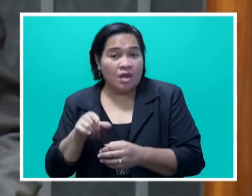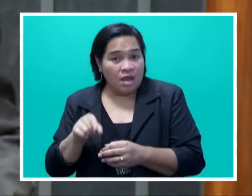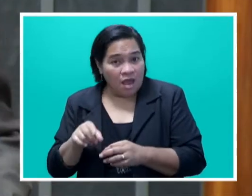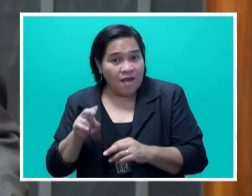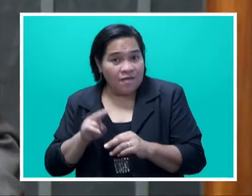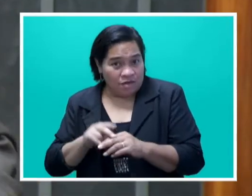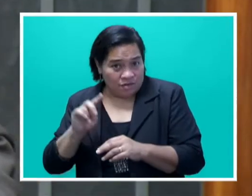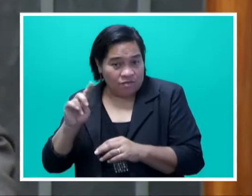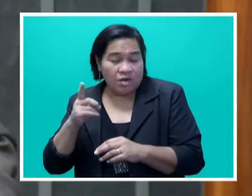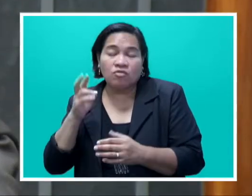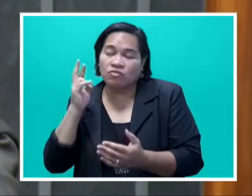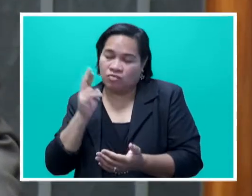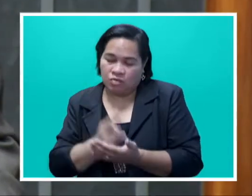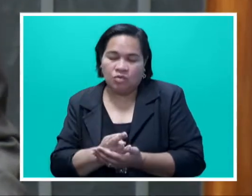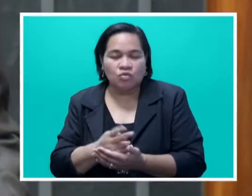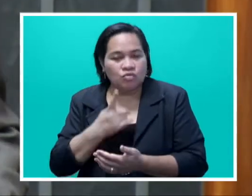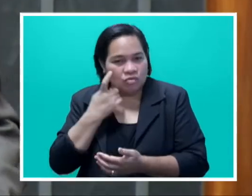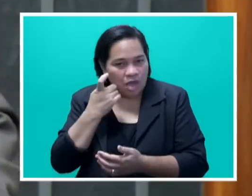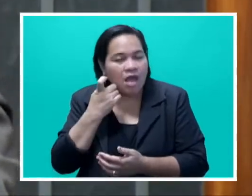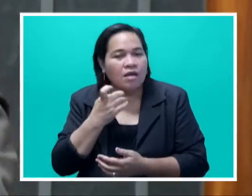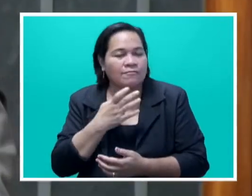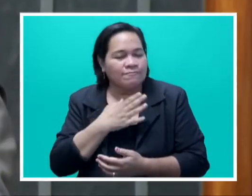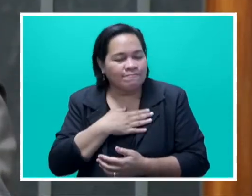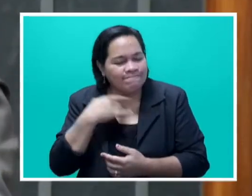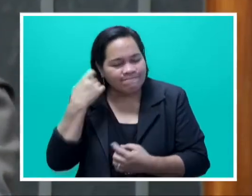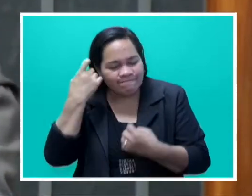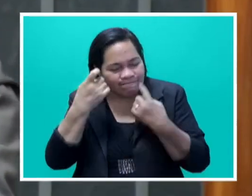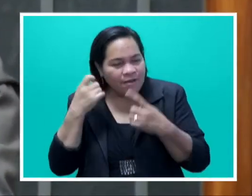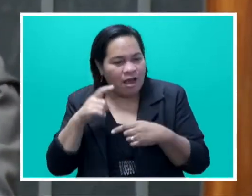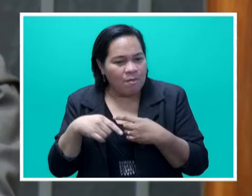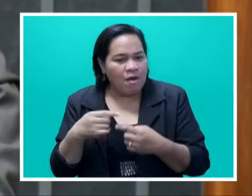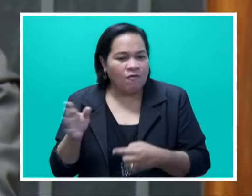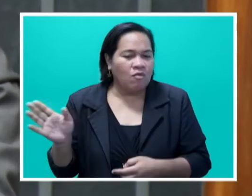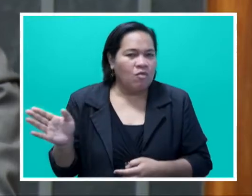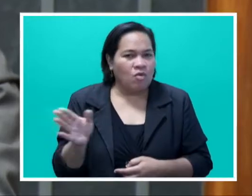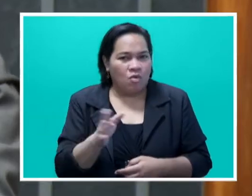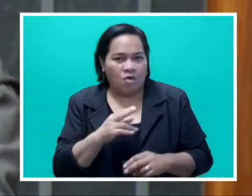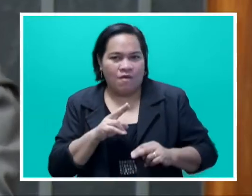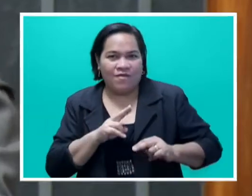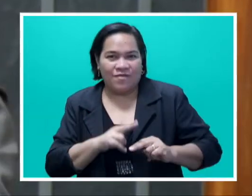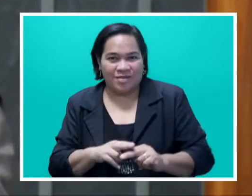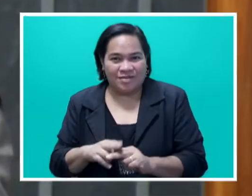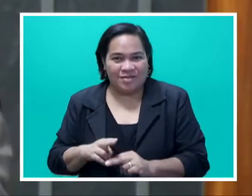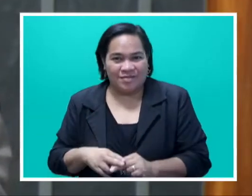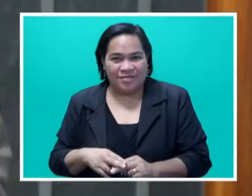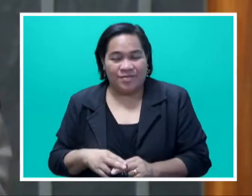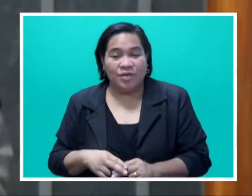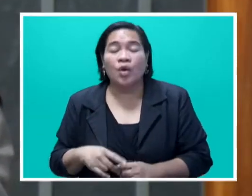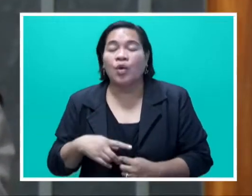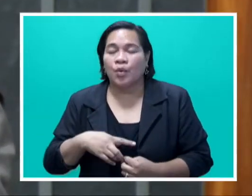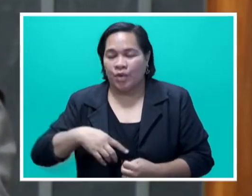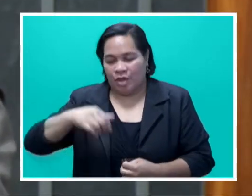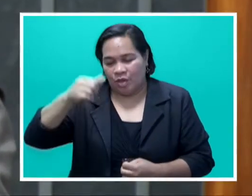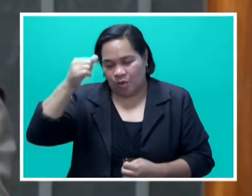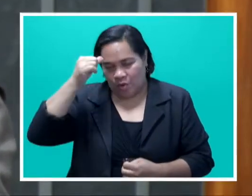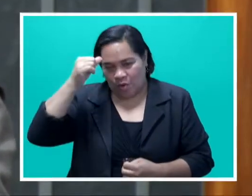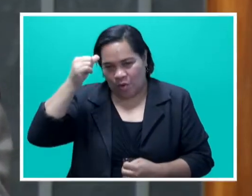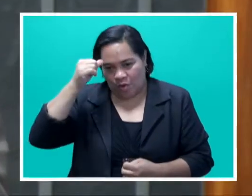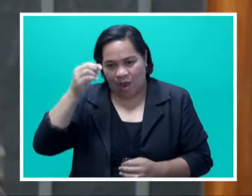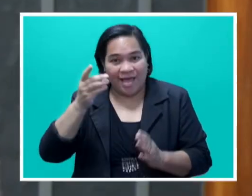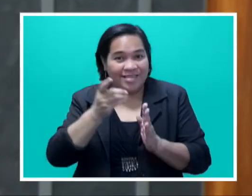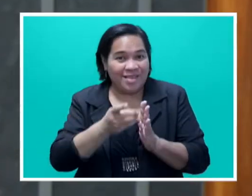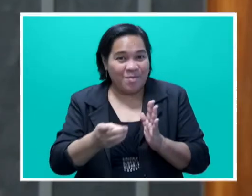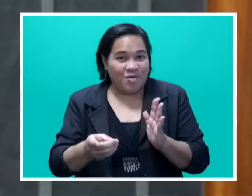care for all Fijians. Mr. Speaker said, we know only too well how